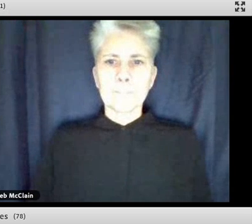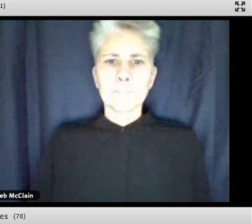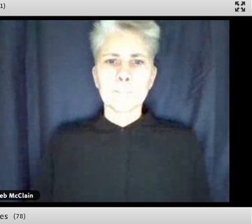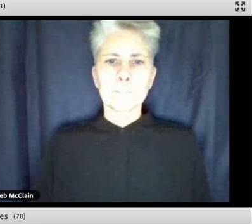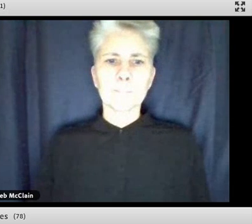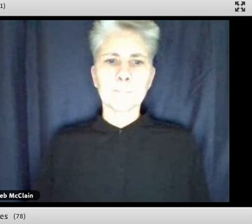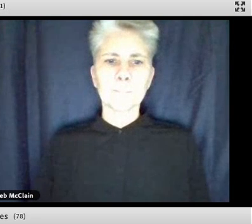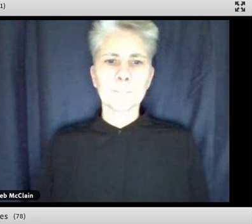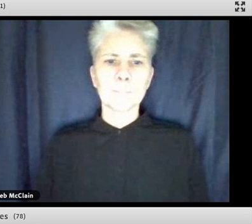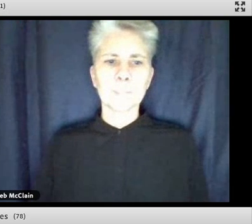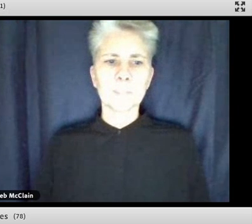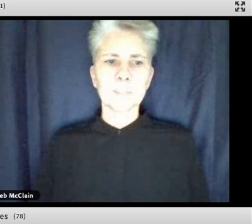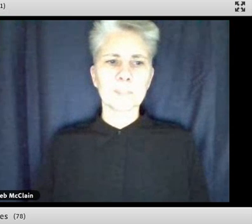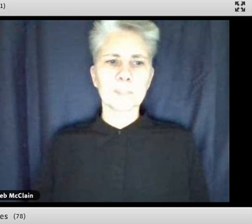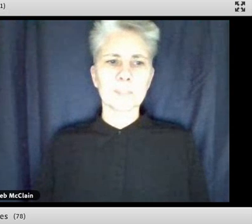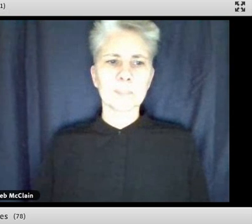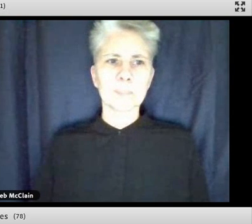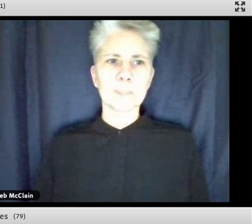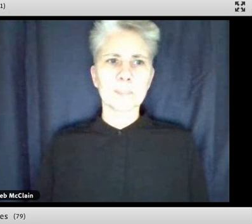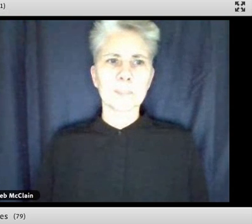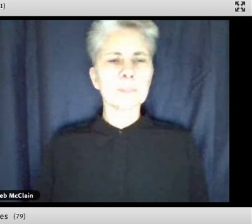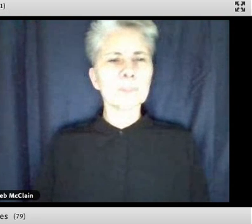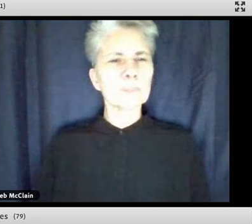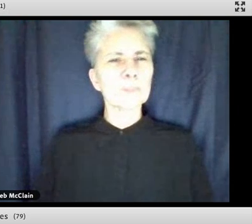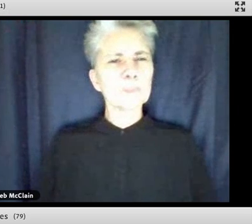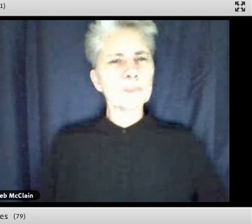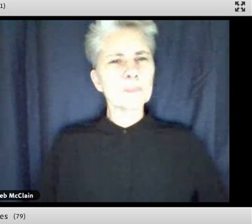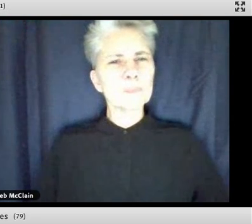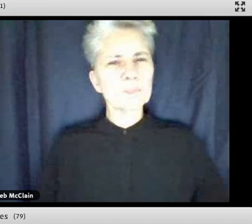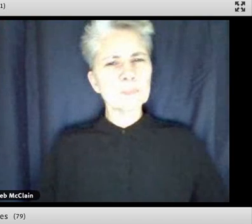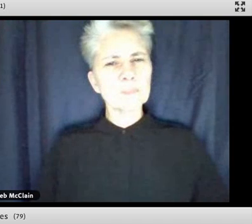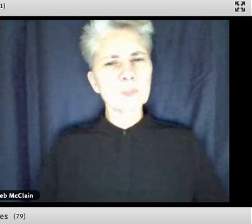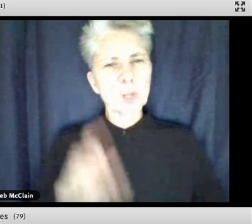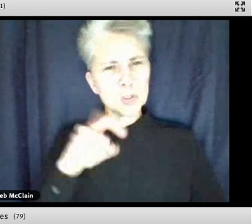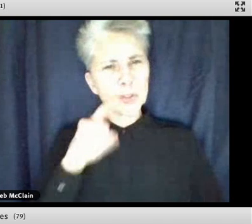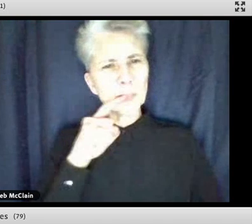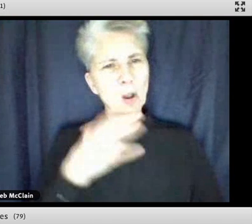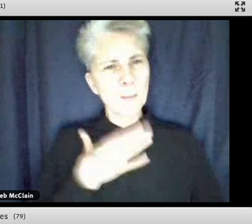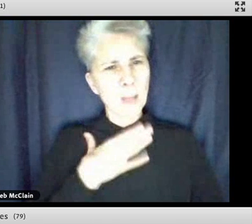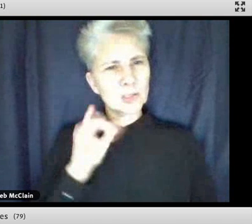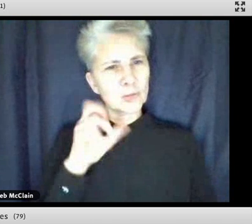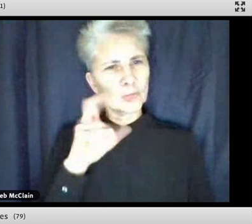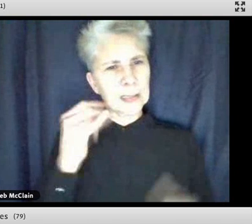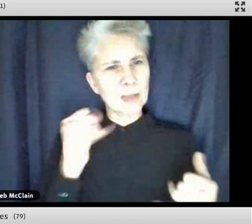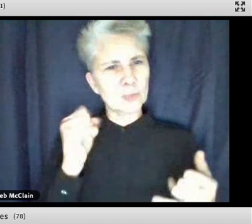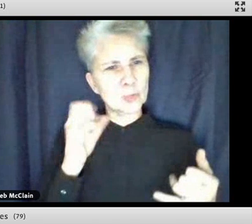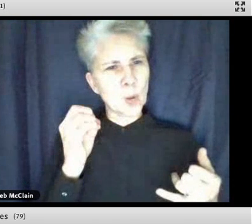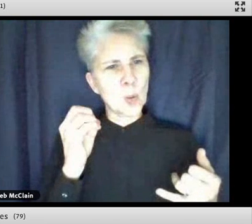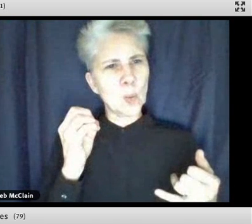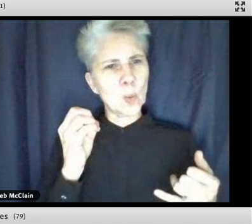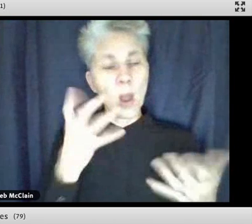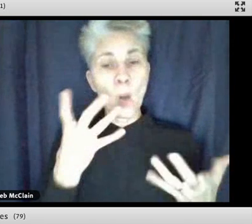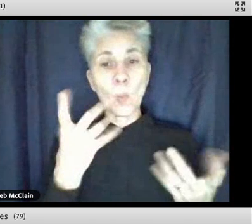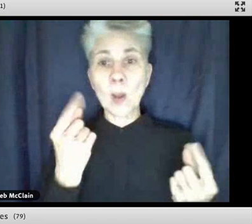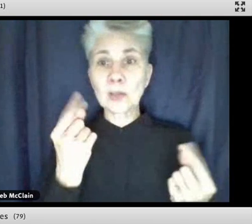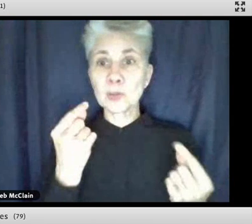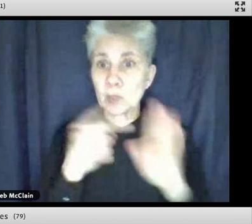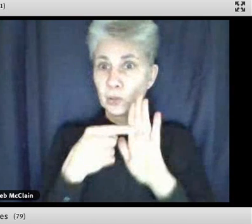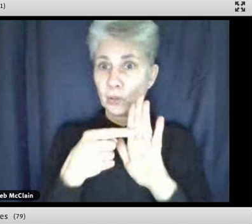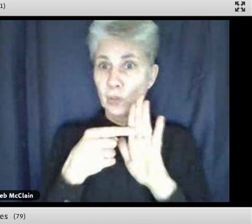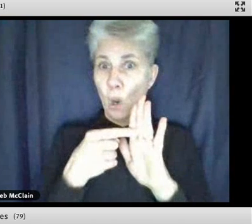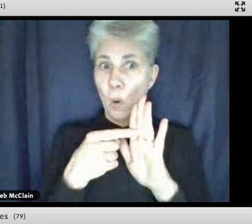Okay, so we should be back on my screen. So what I want to do is show you very quickly. So